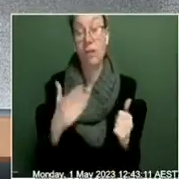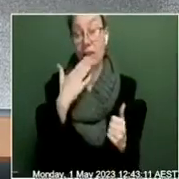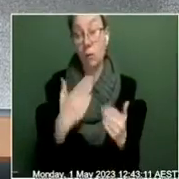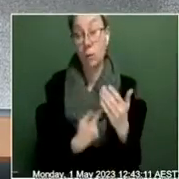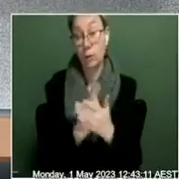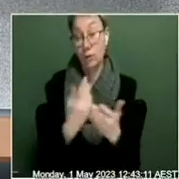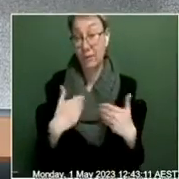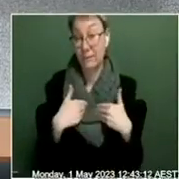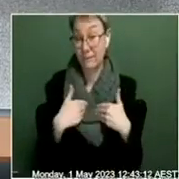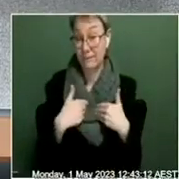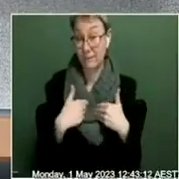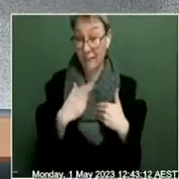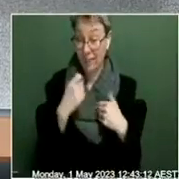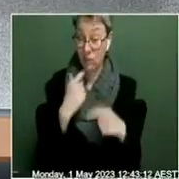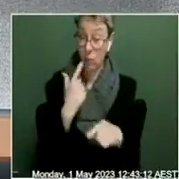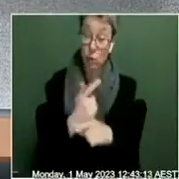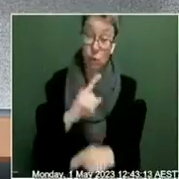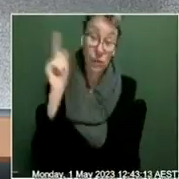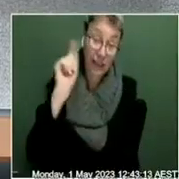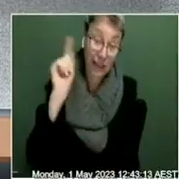in Victoria.